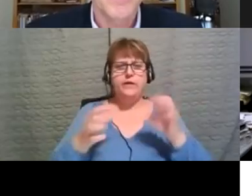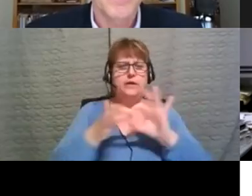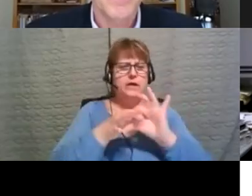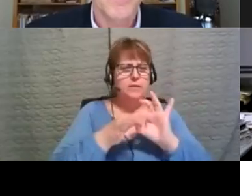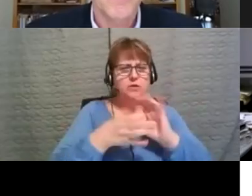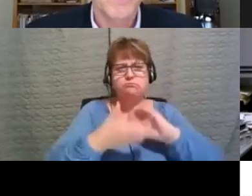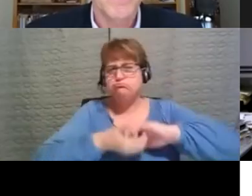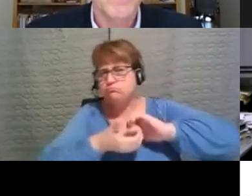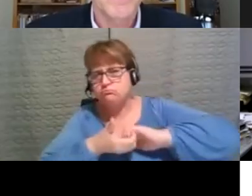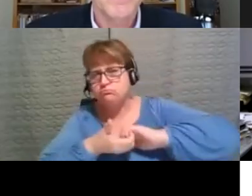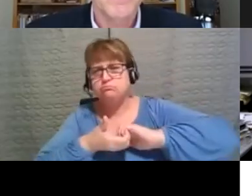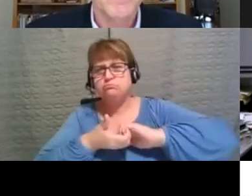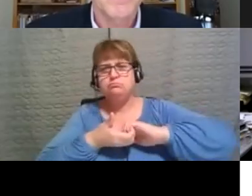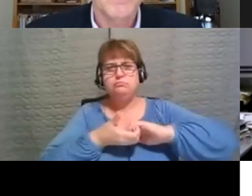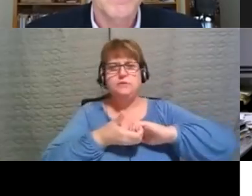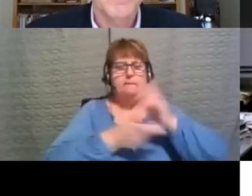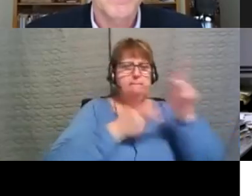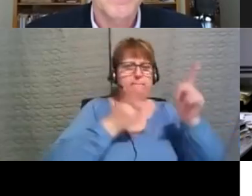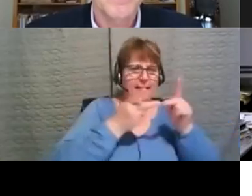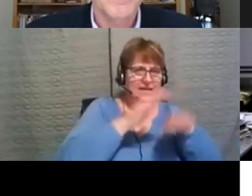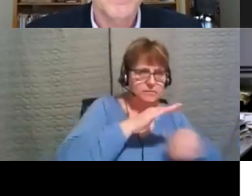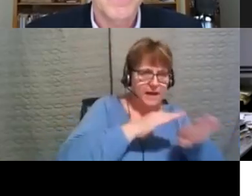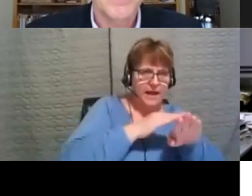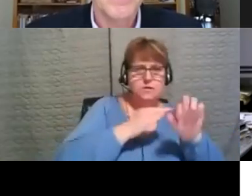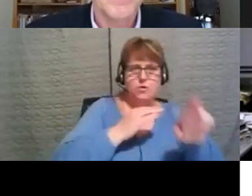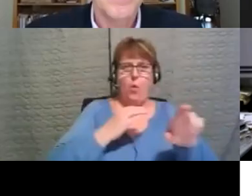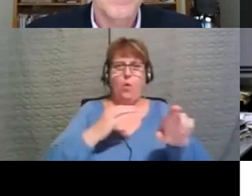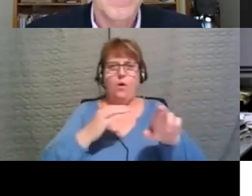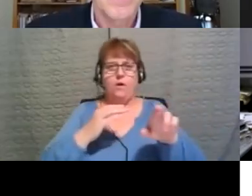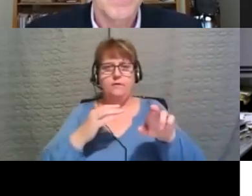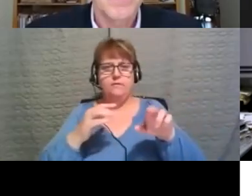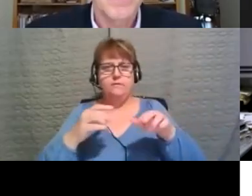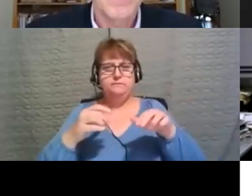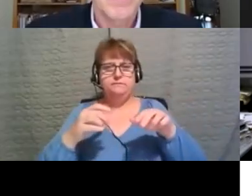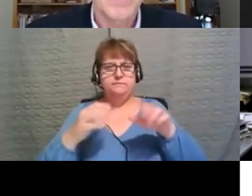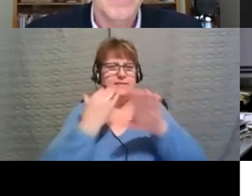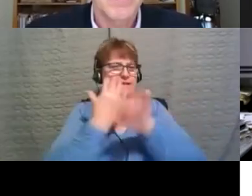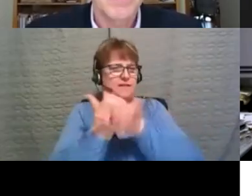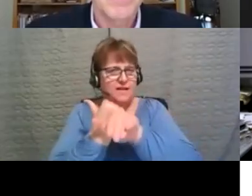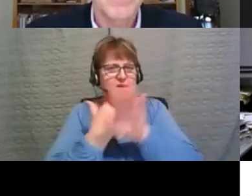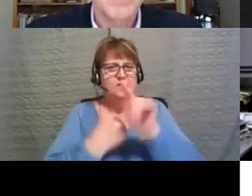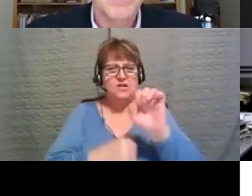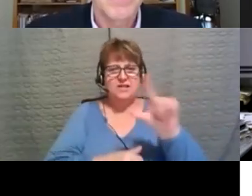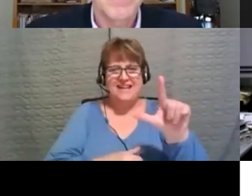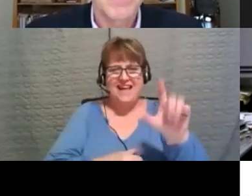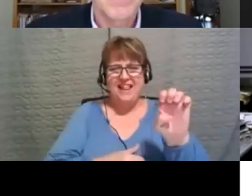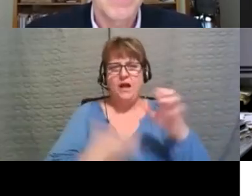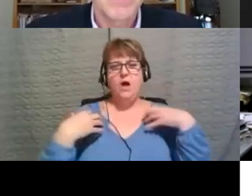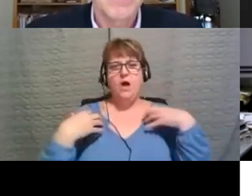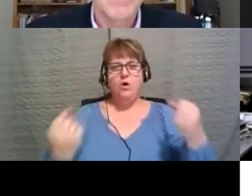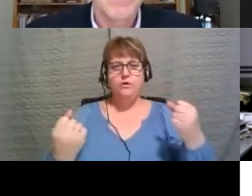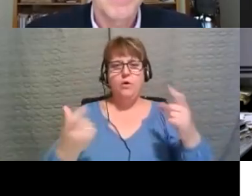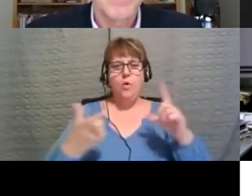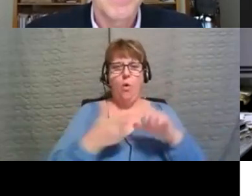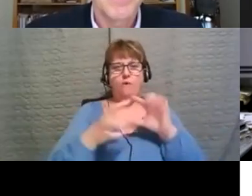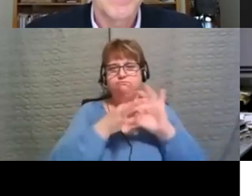to place-based versus the virtual, maybe telehealth or collaborations?